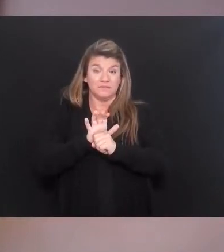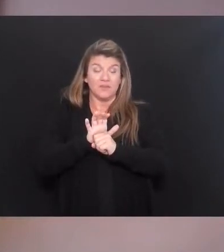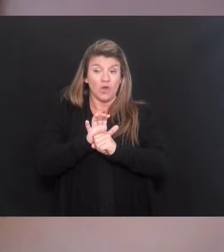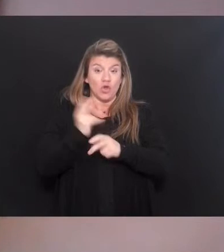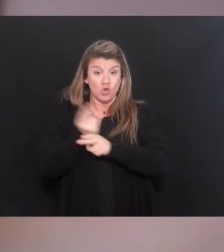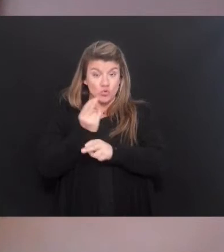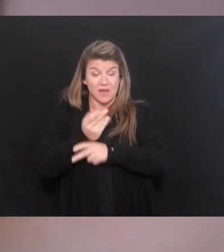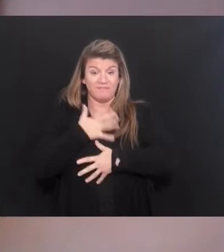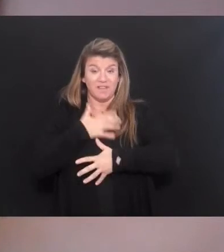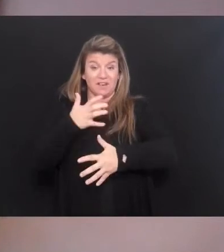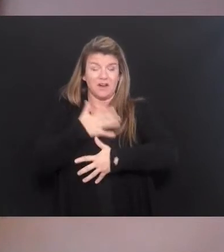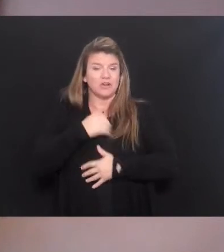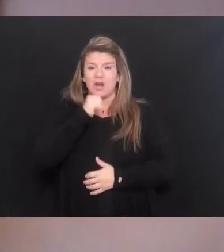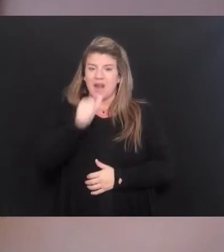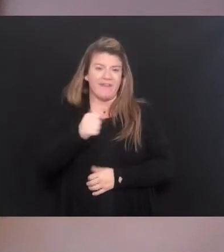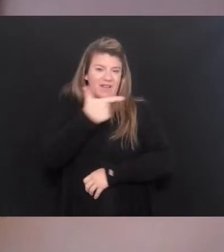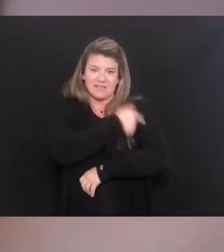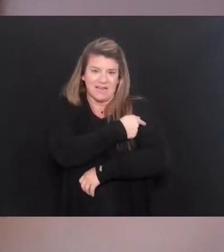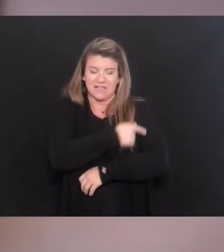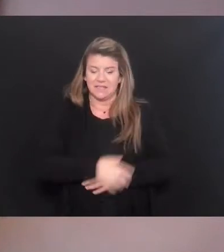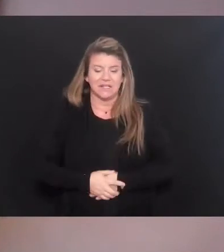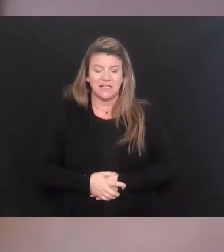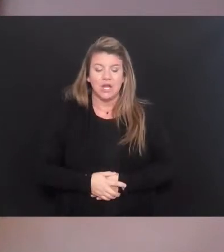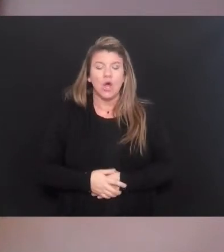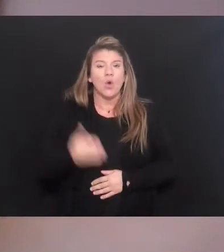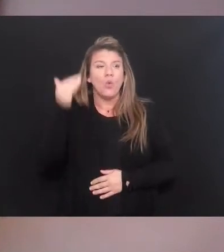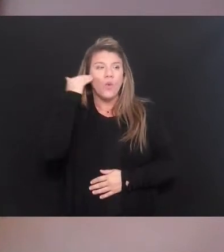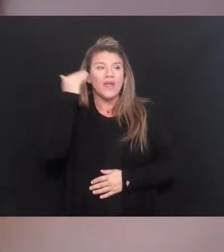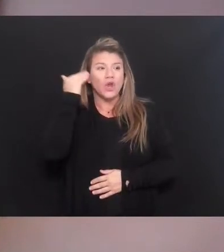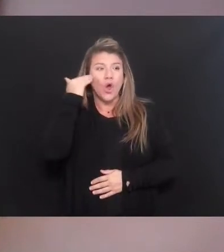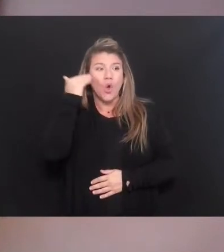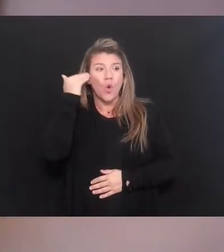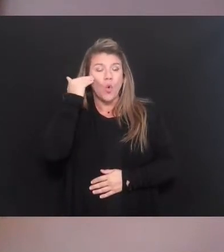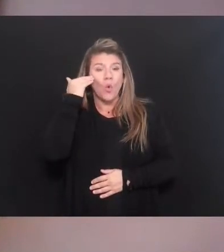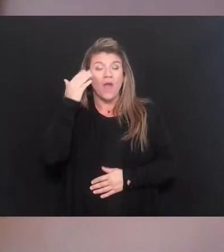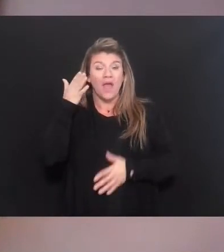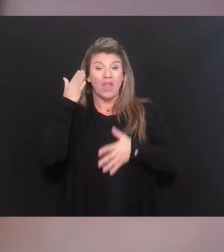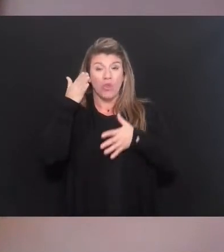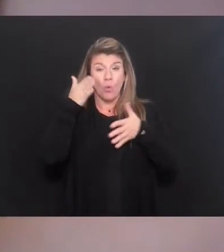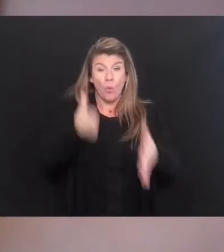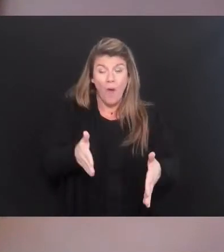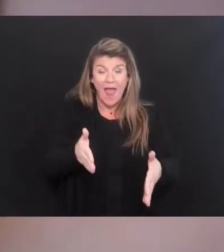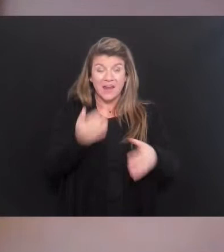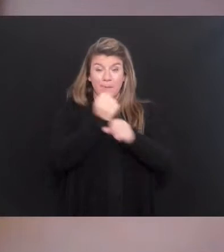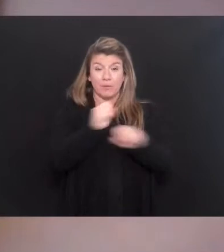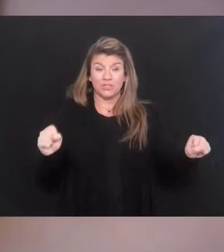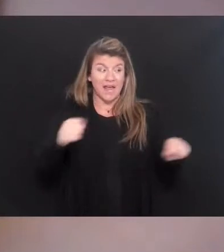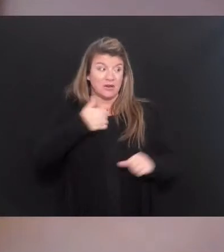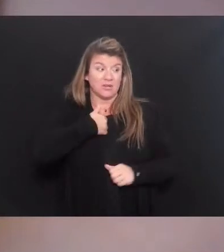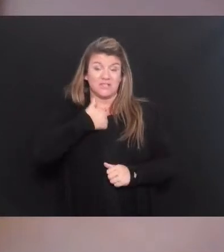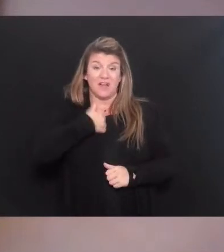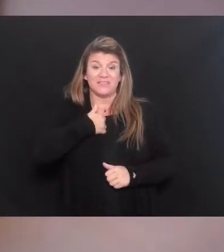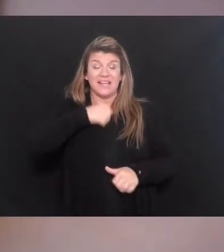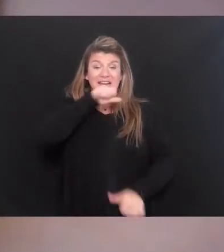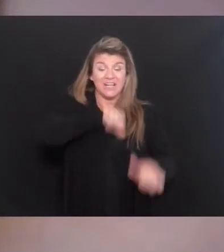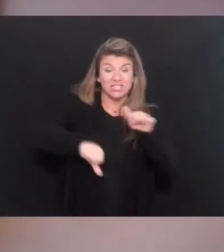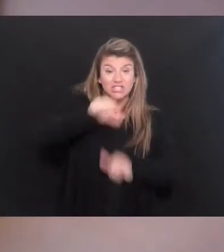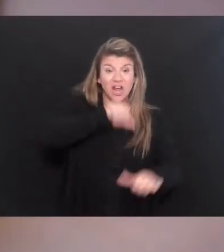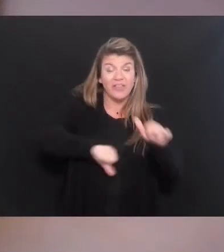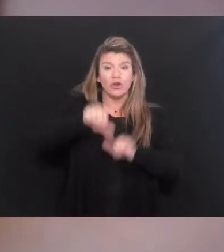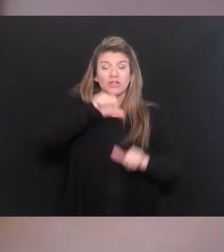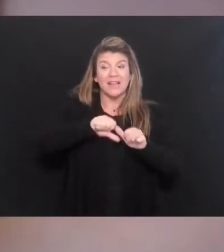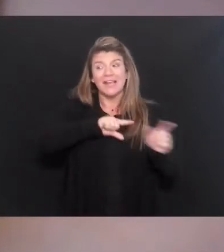are unvaccinated. We know that the way to protect ourselves and protect each other is to get